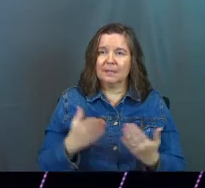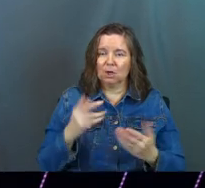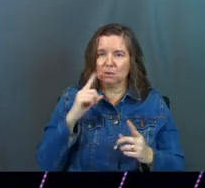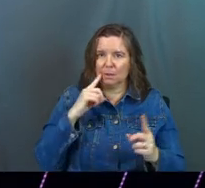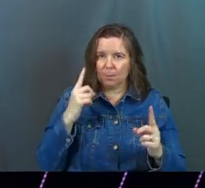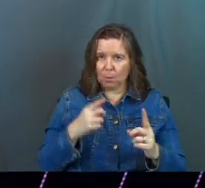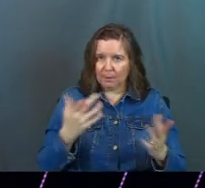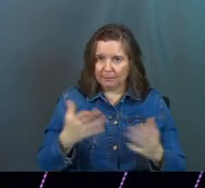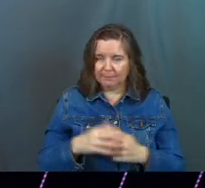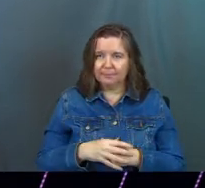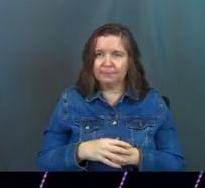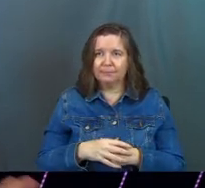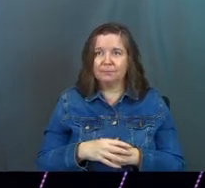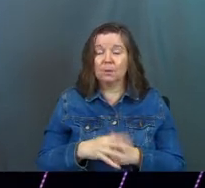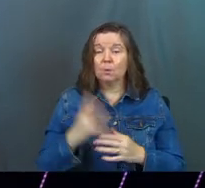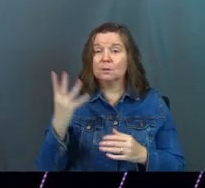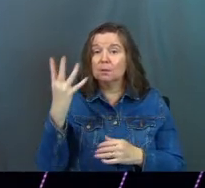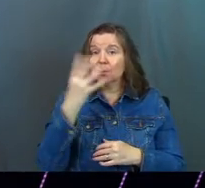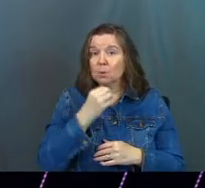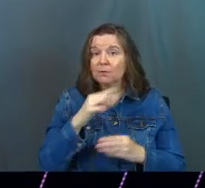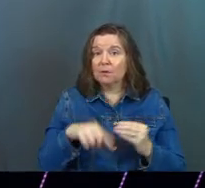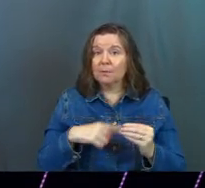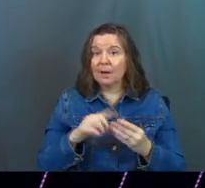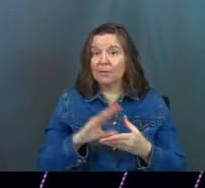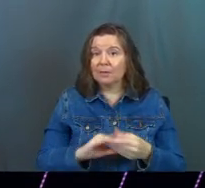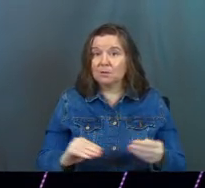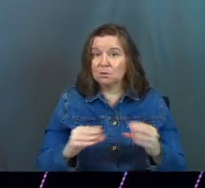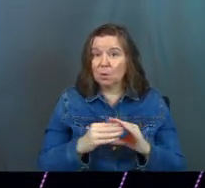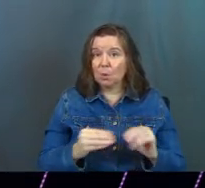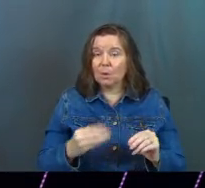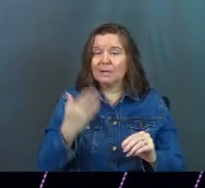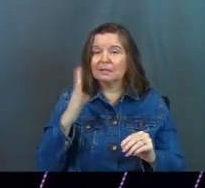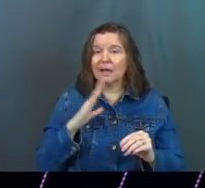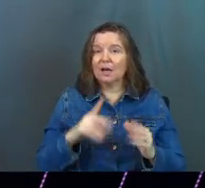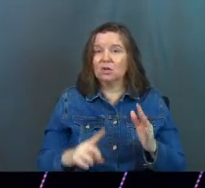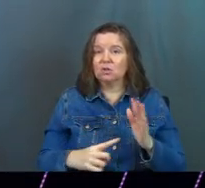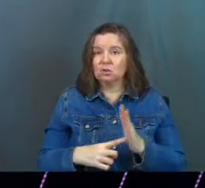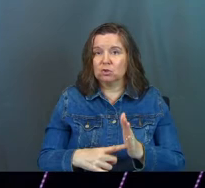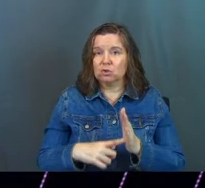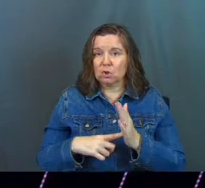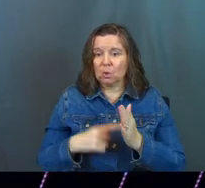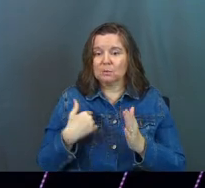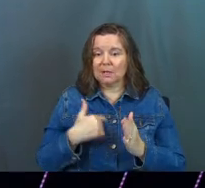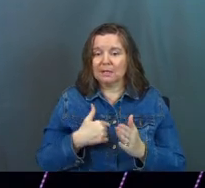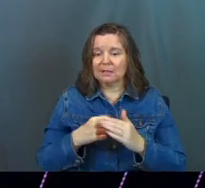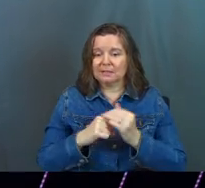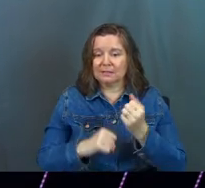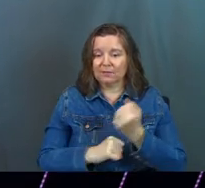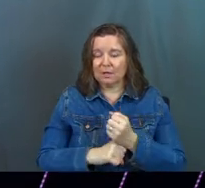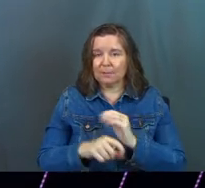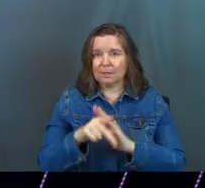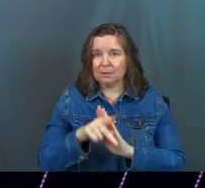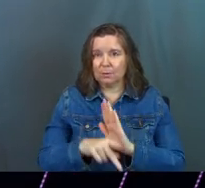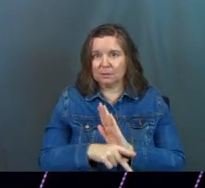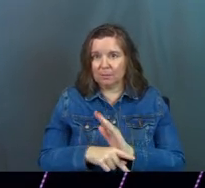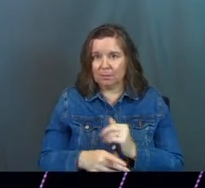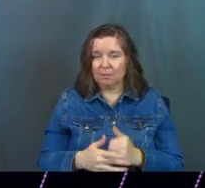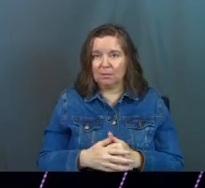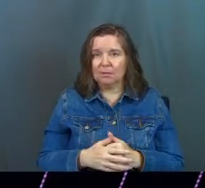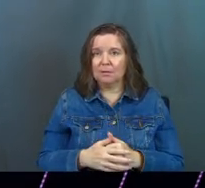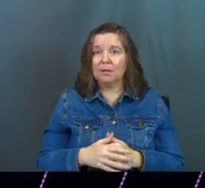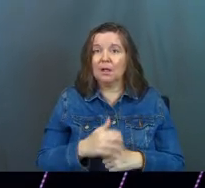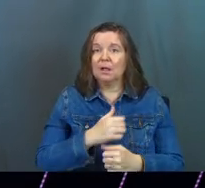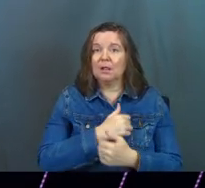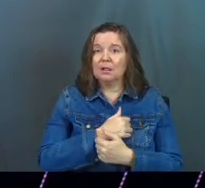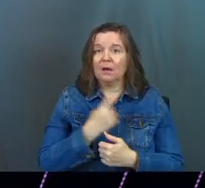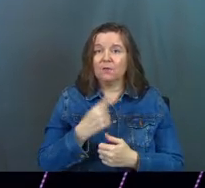Here's the point. What's beautiful about this story is that God shows us this fundamental principle, is